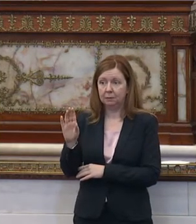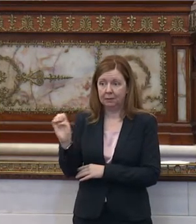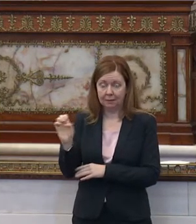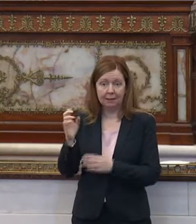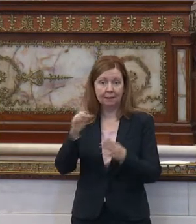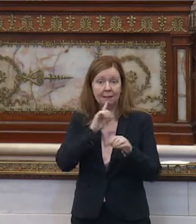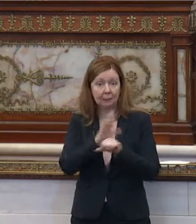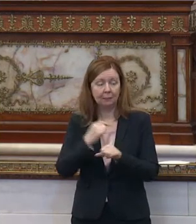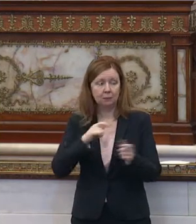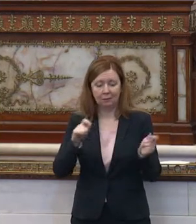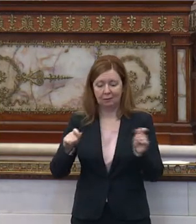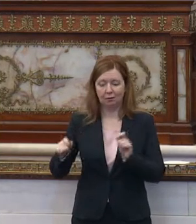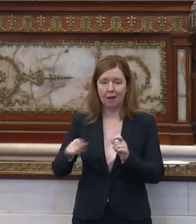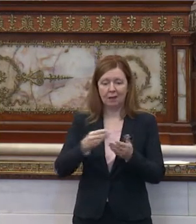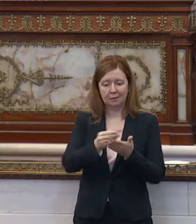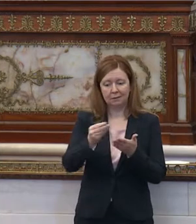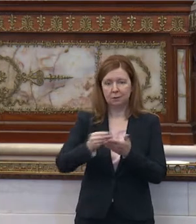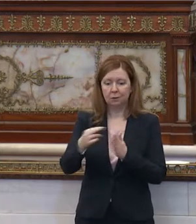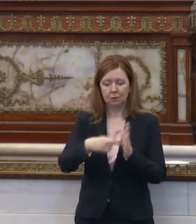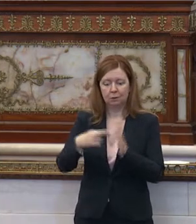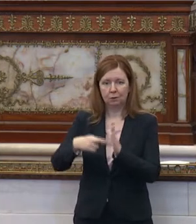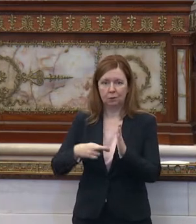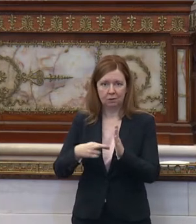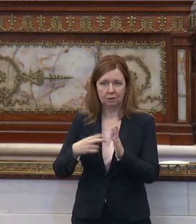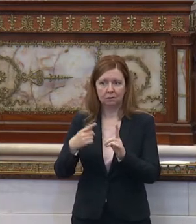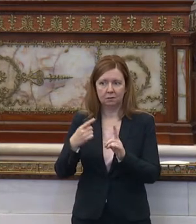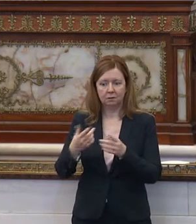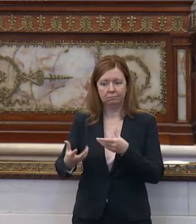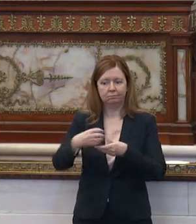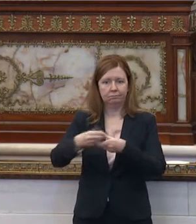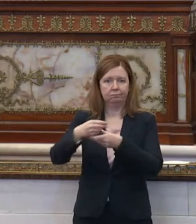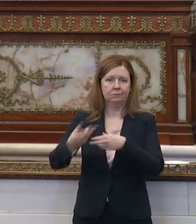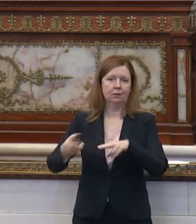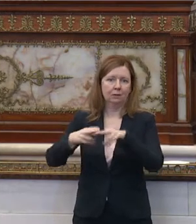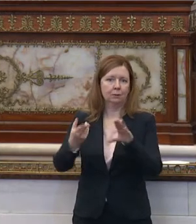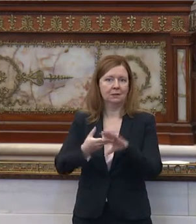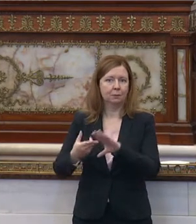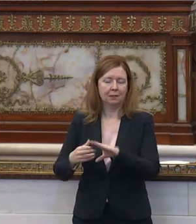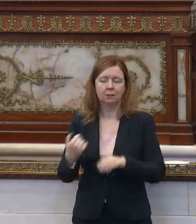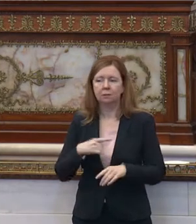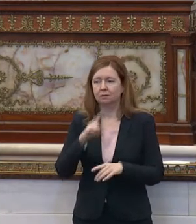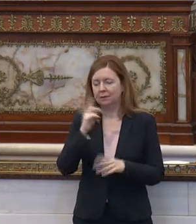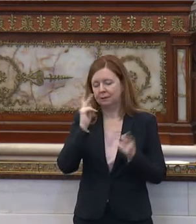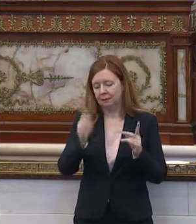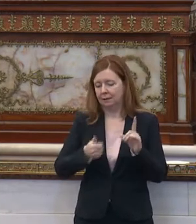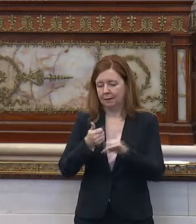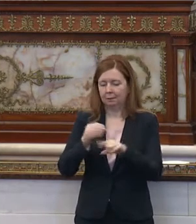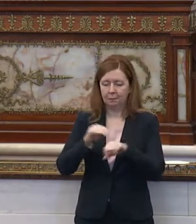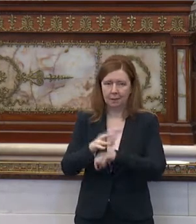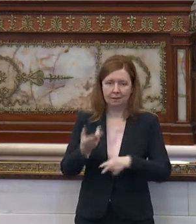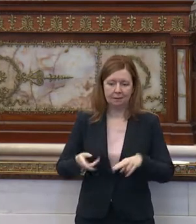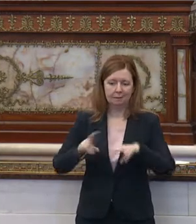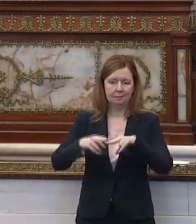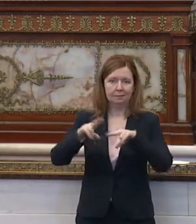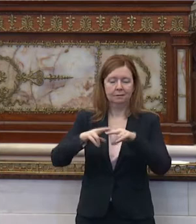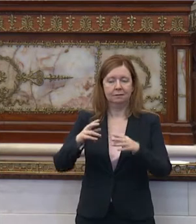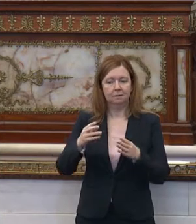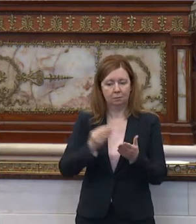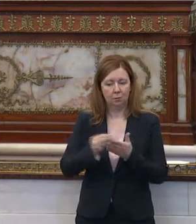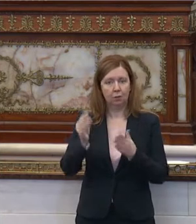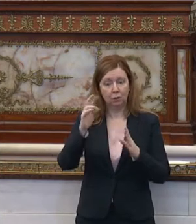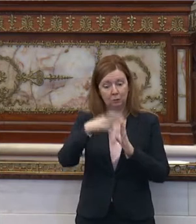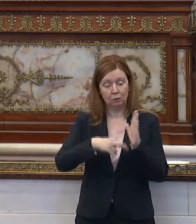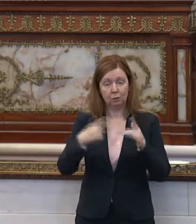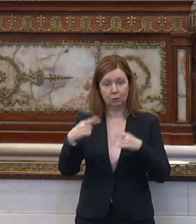we've revised procurement rules contributed to the increase in participation. We really see the impact of the revised procurement rules during